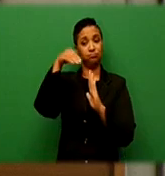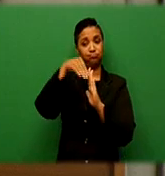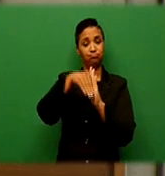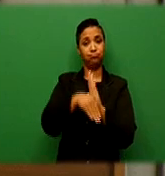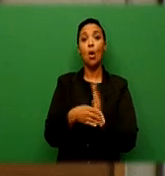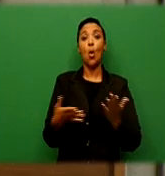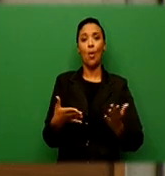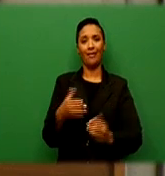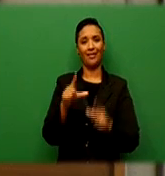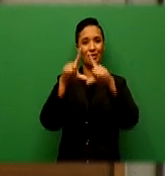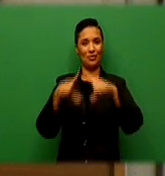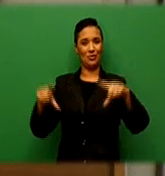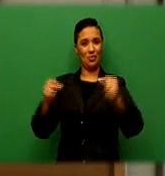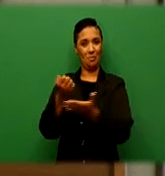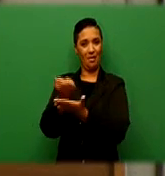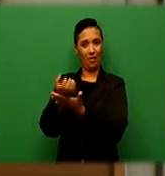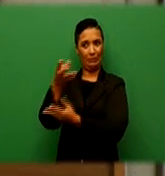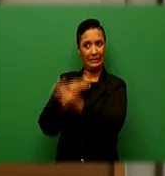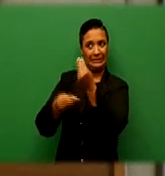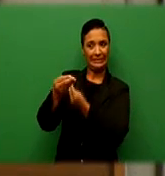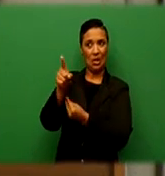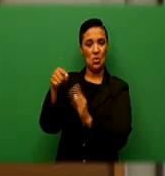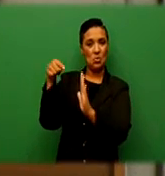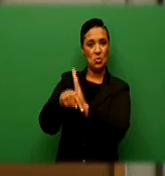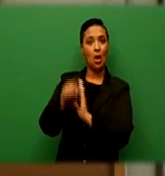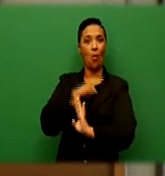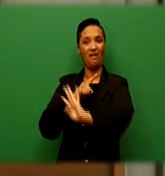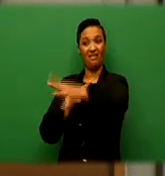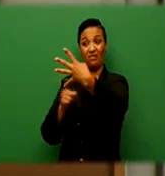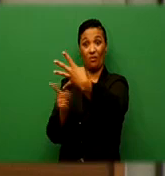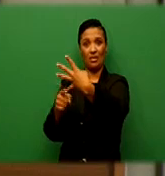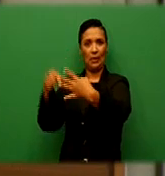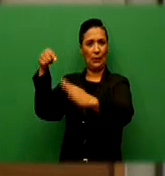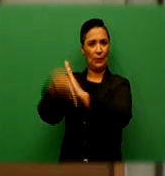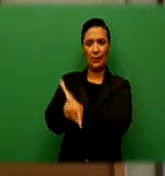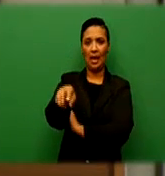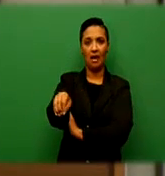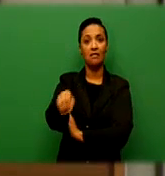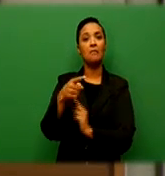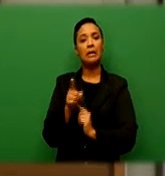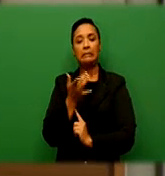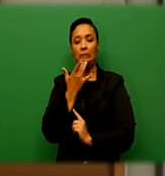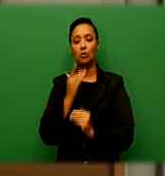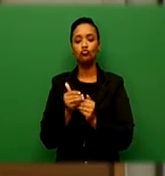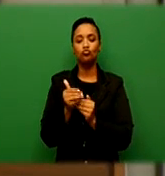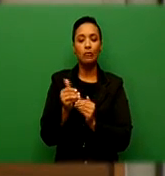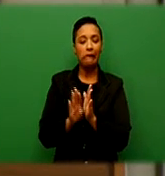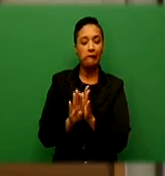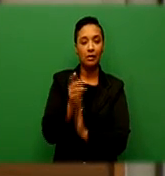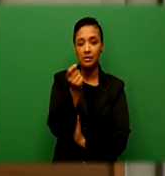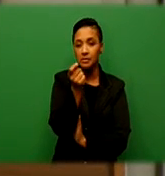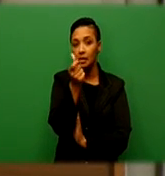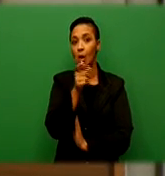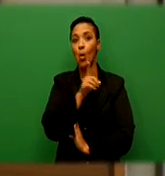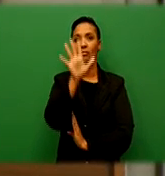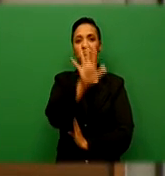the Japanese economy following a contraction in the fourth quarter, with only a slightly more favorable outlook for the